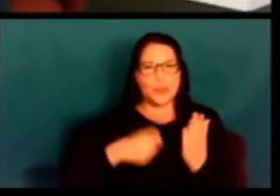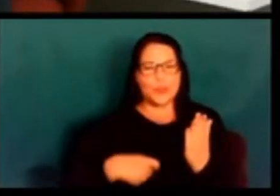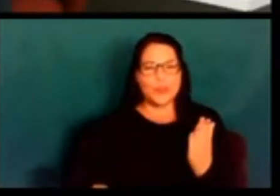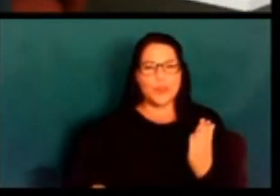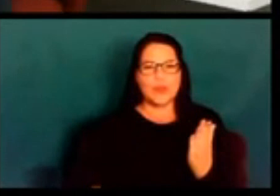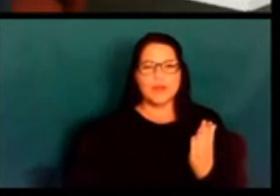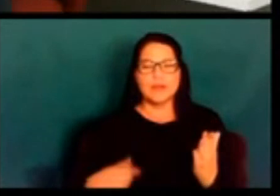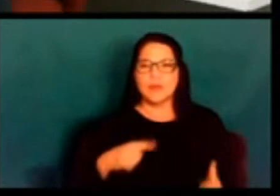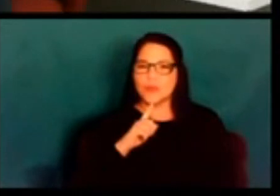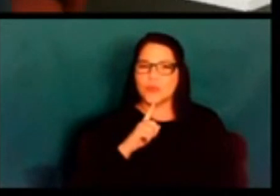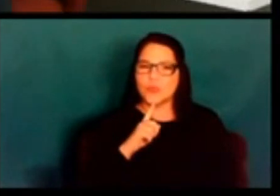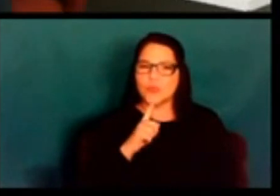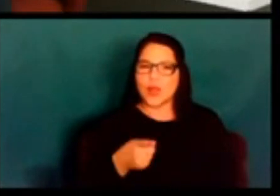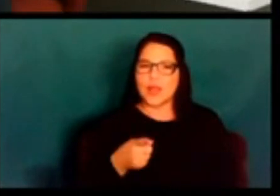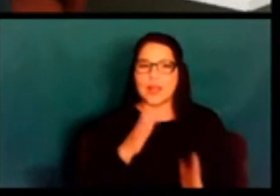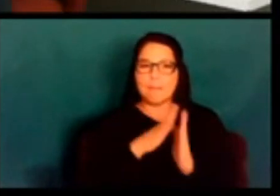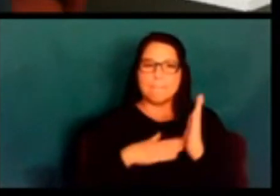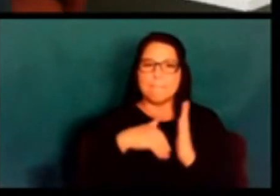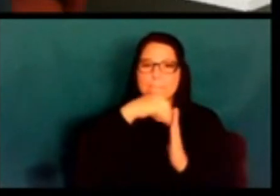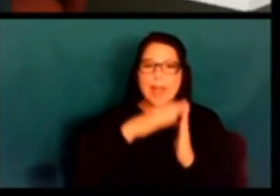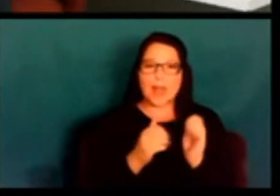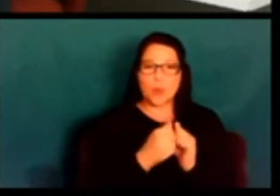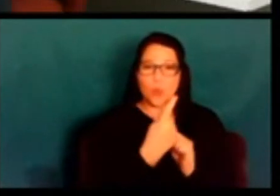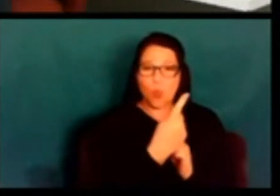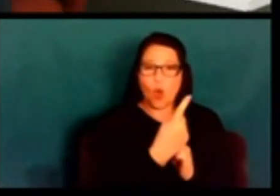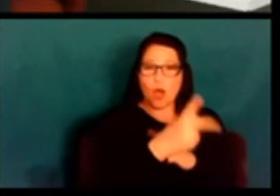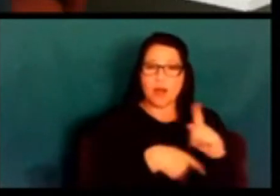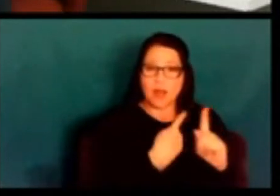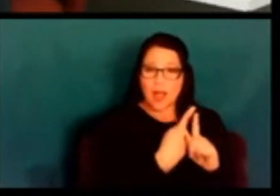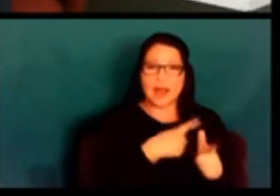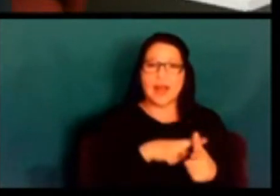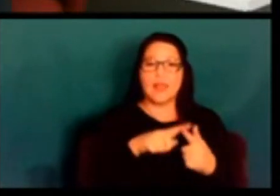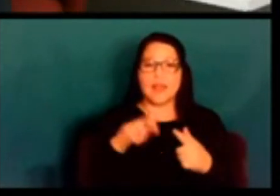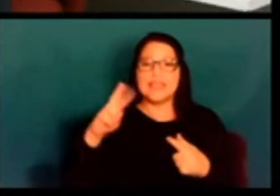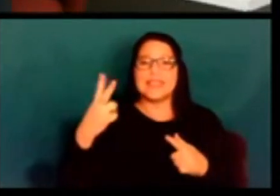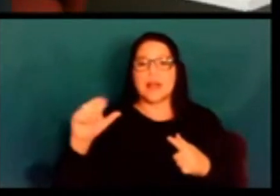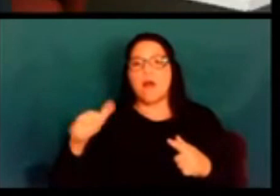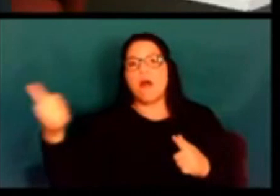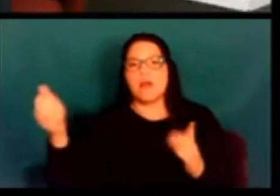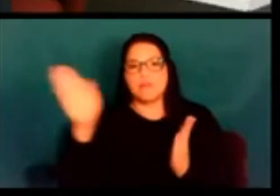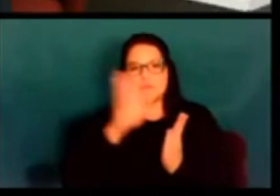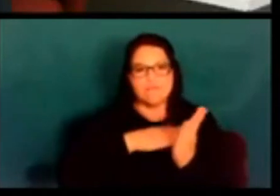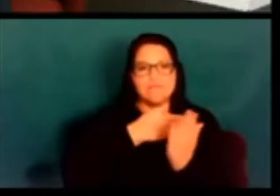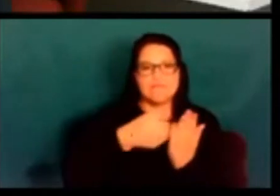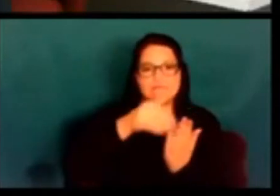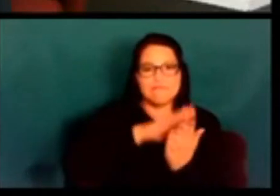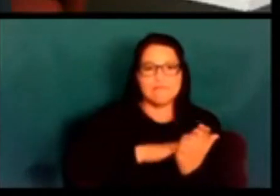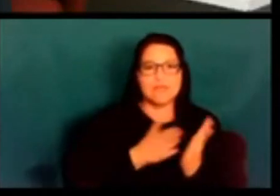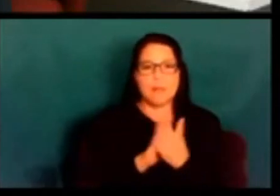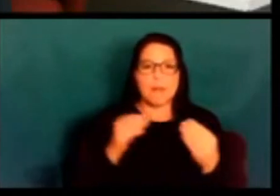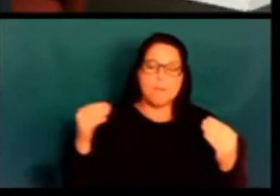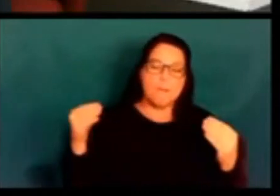I actually paint something with one thing and go over it with something else to make it more